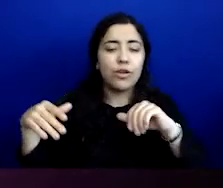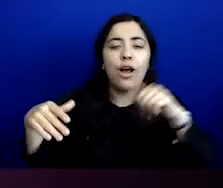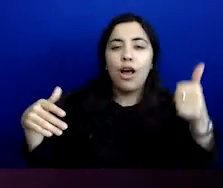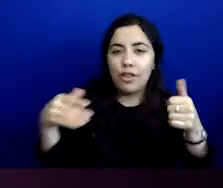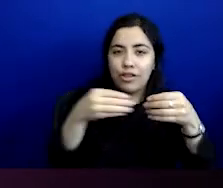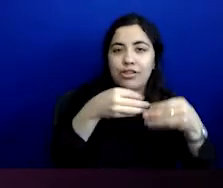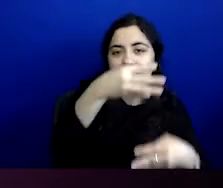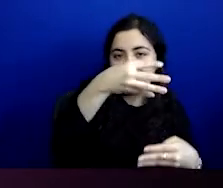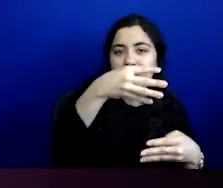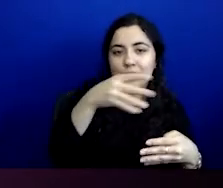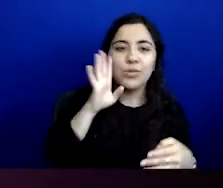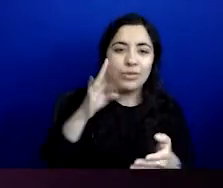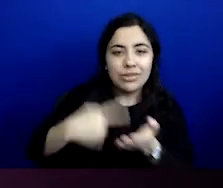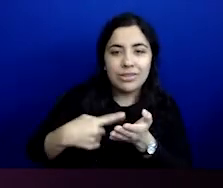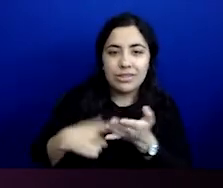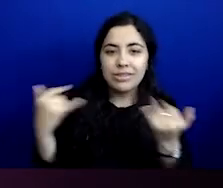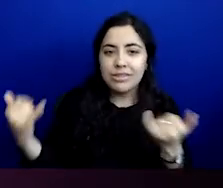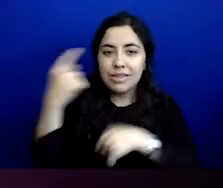being talked about today.